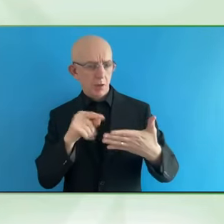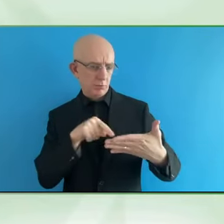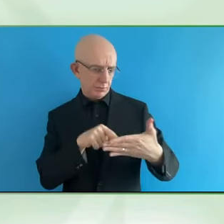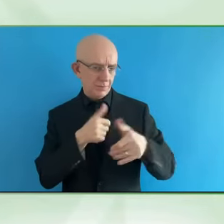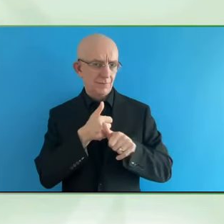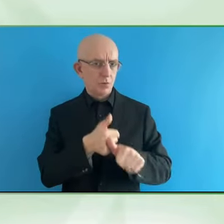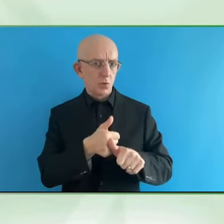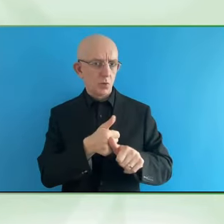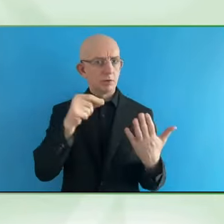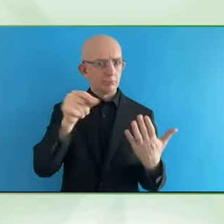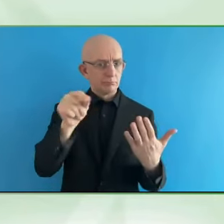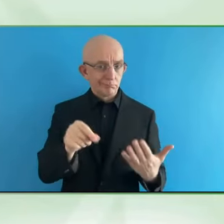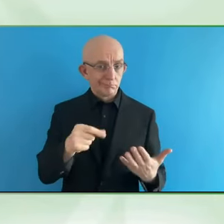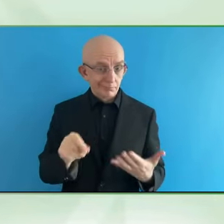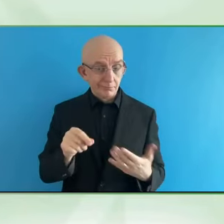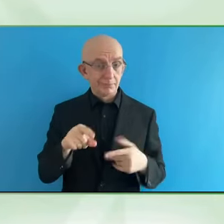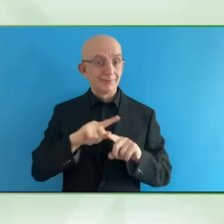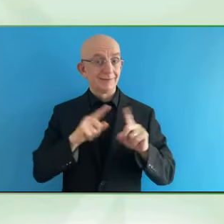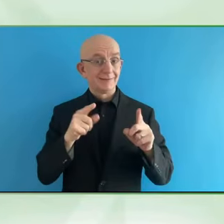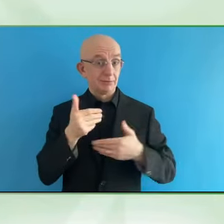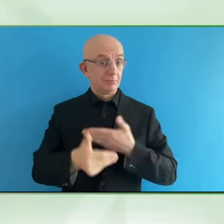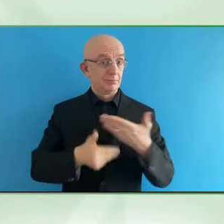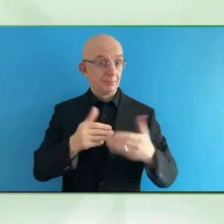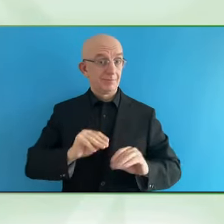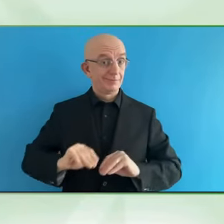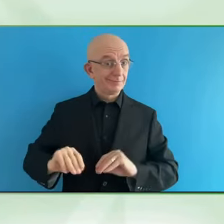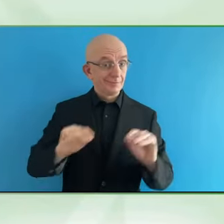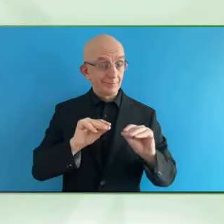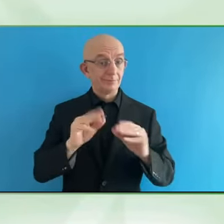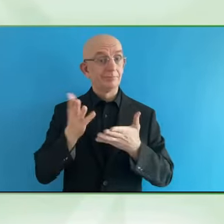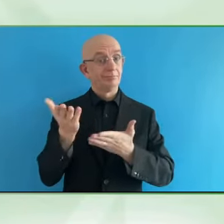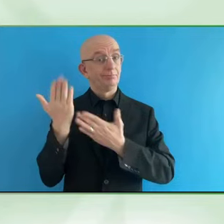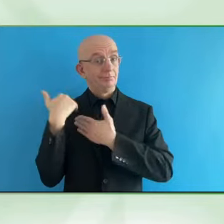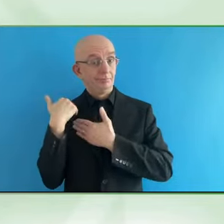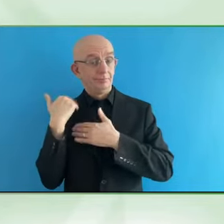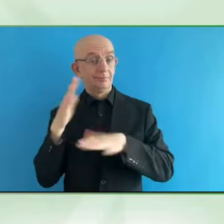and define the weaknesses.